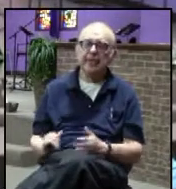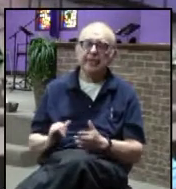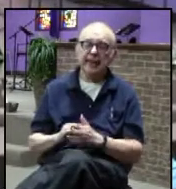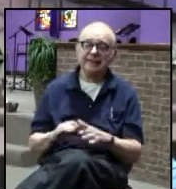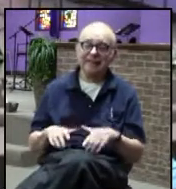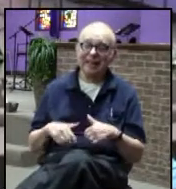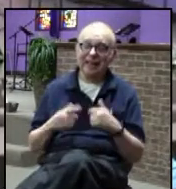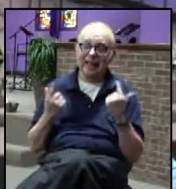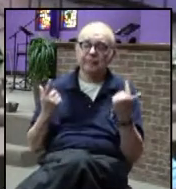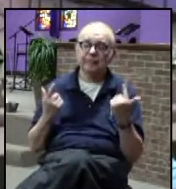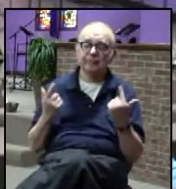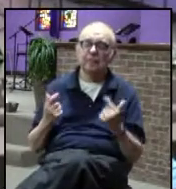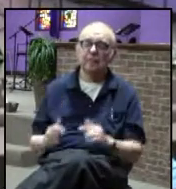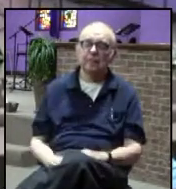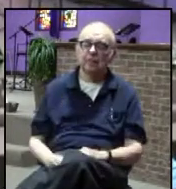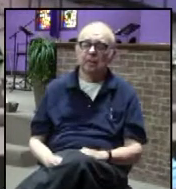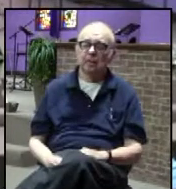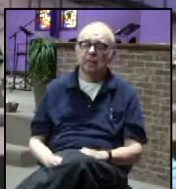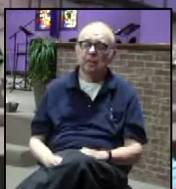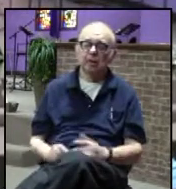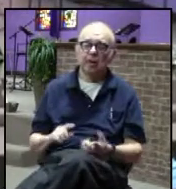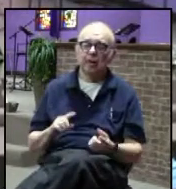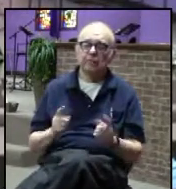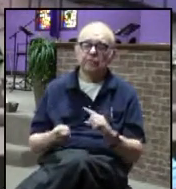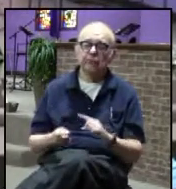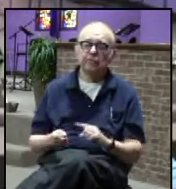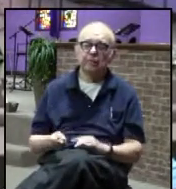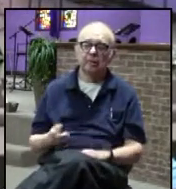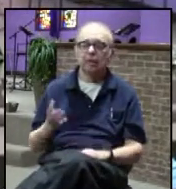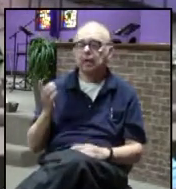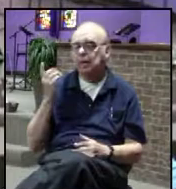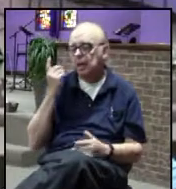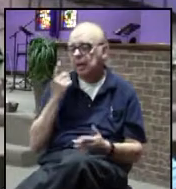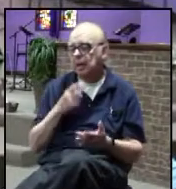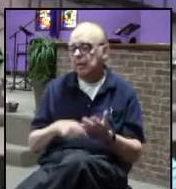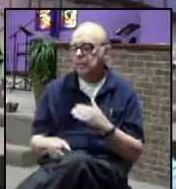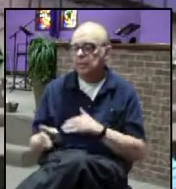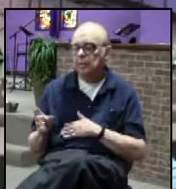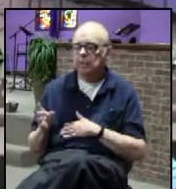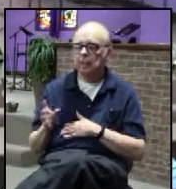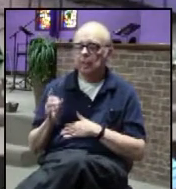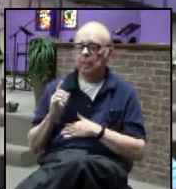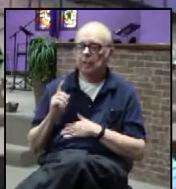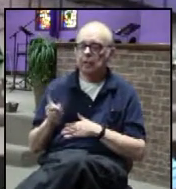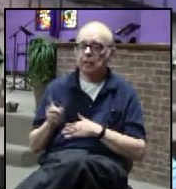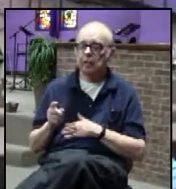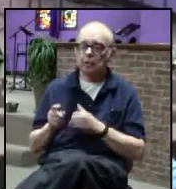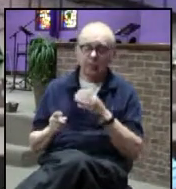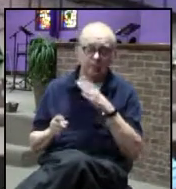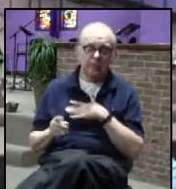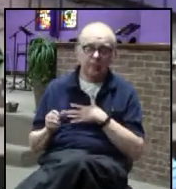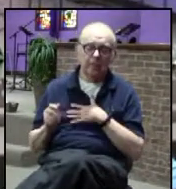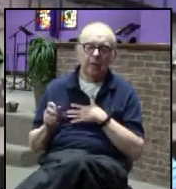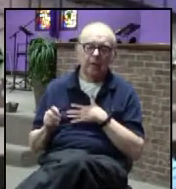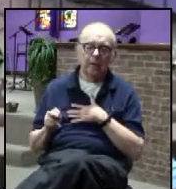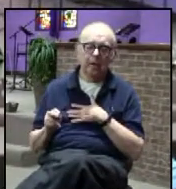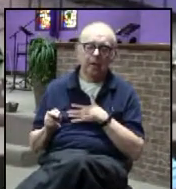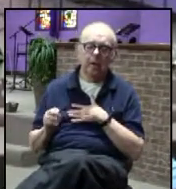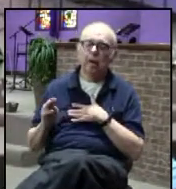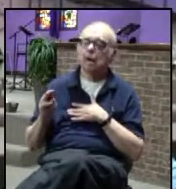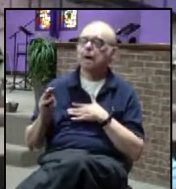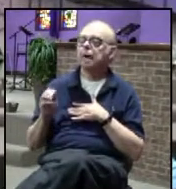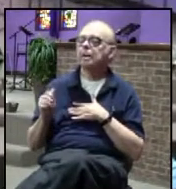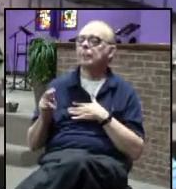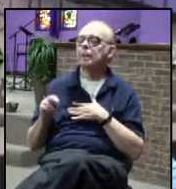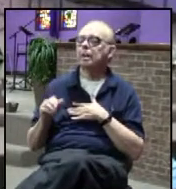life that was changed. And guess what? Because she was in Awana, guess what's happening?